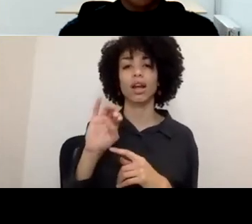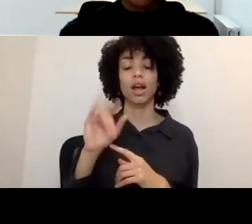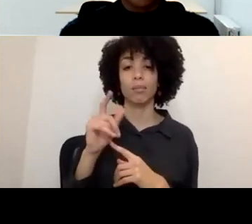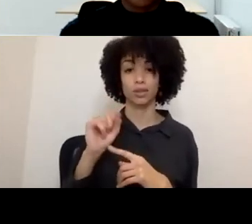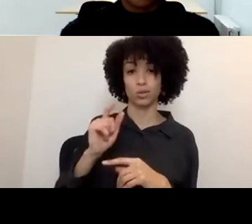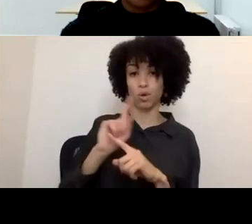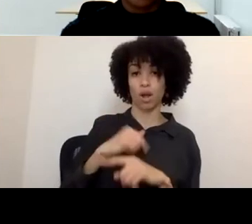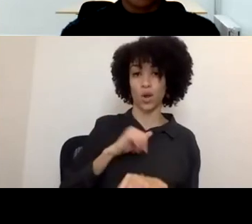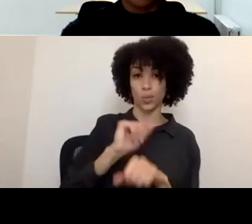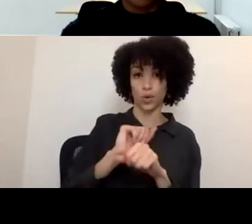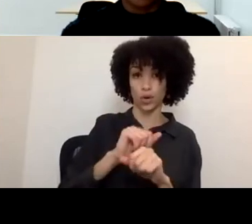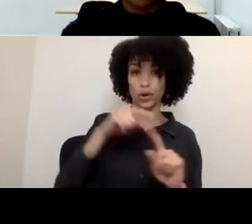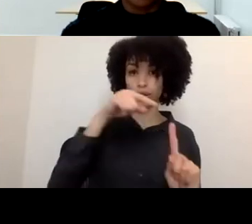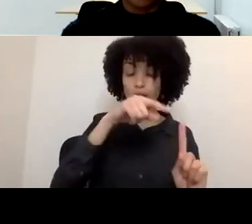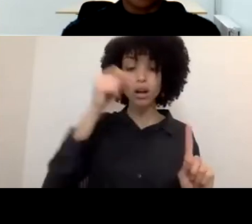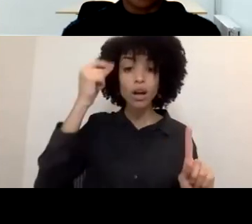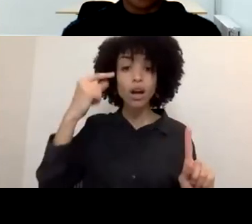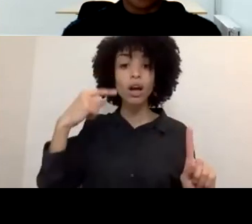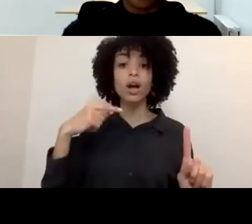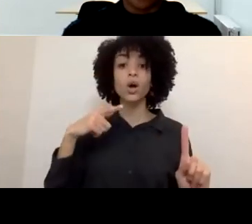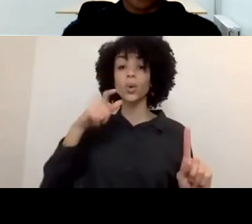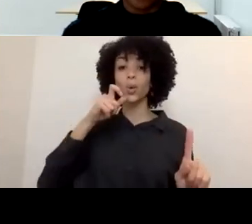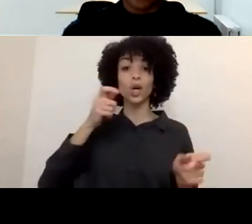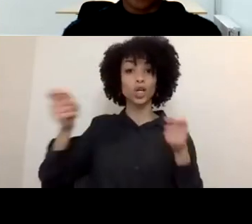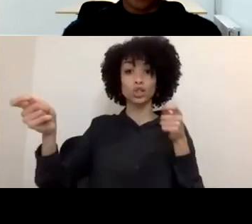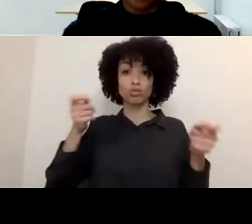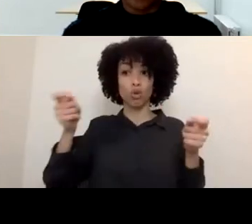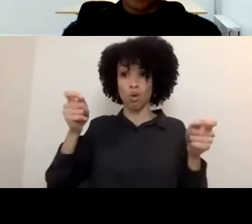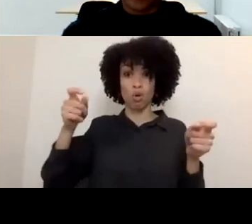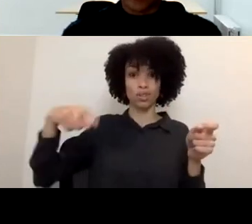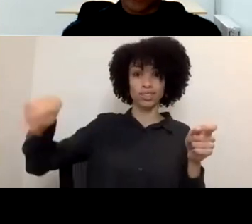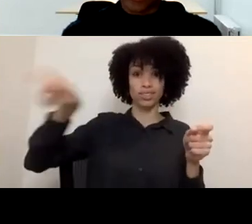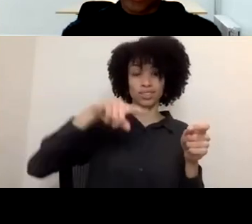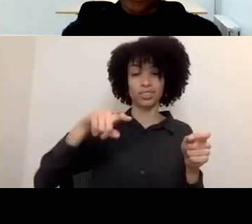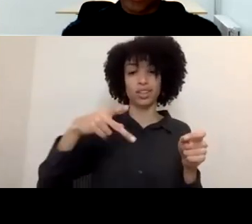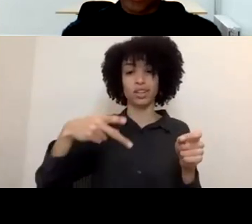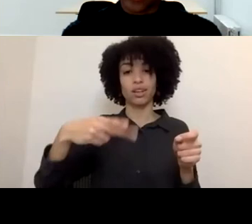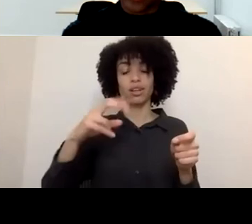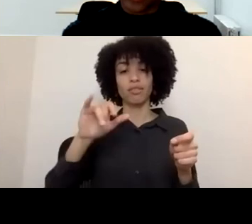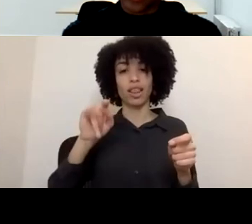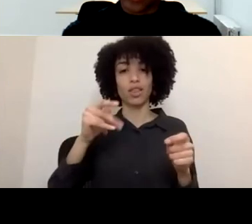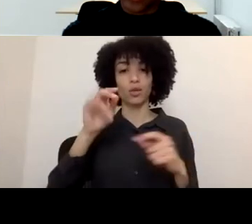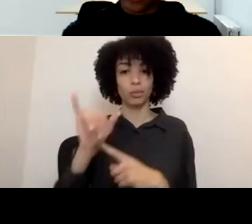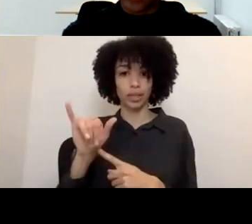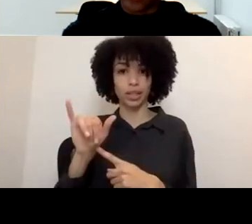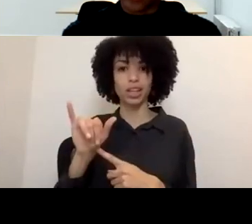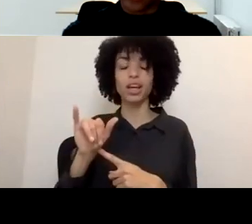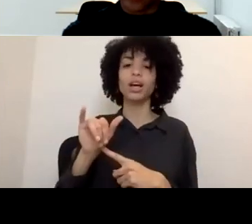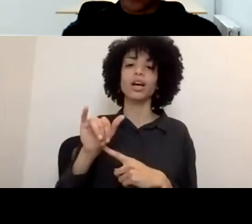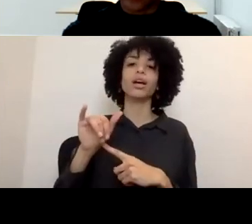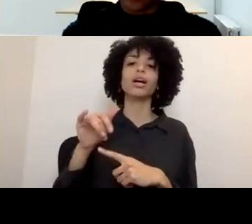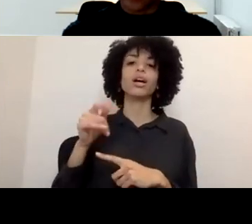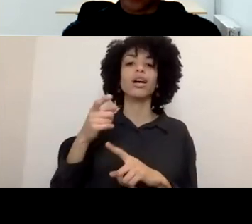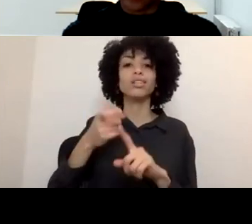majority of wealth controlled by philanthropy historically originated from extractive and exploitative industries, like during the